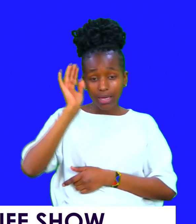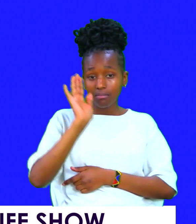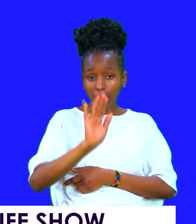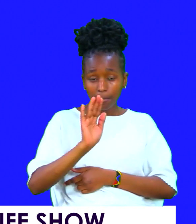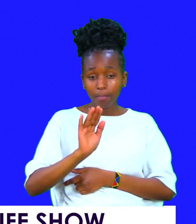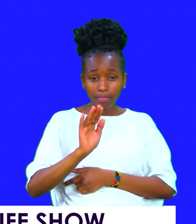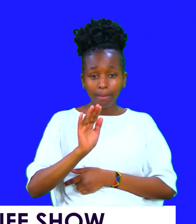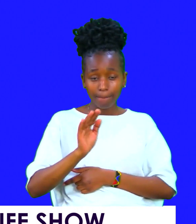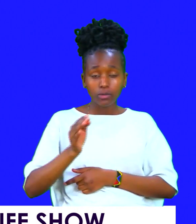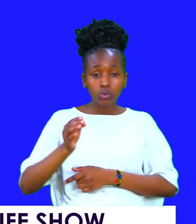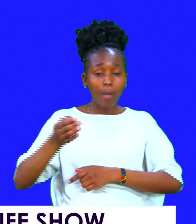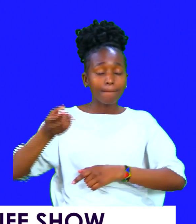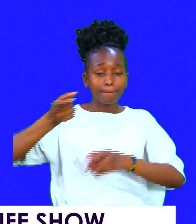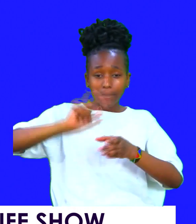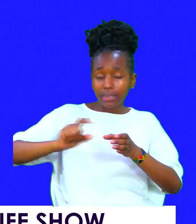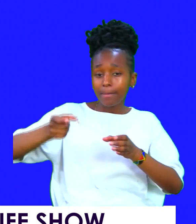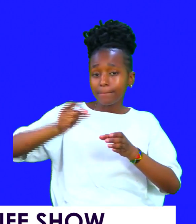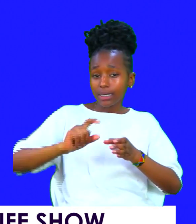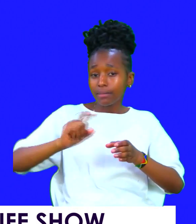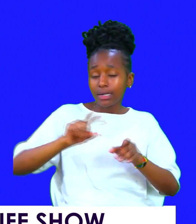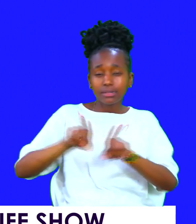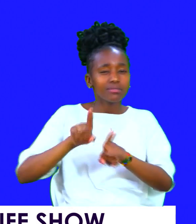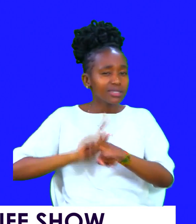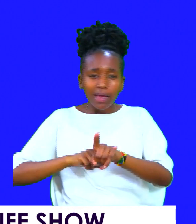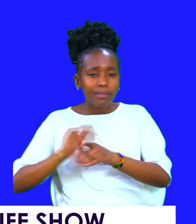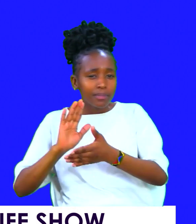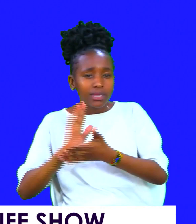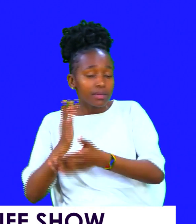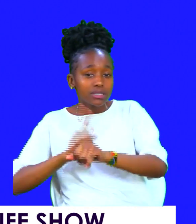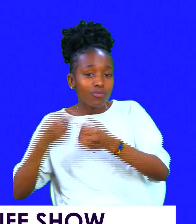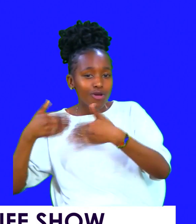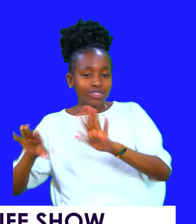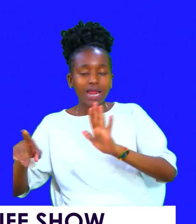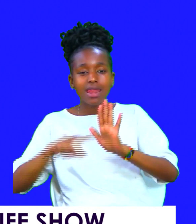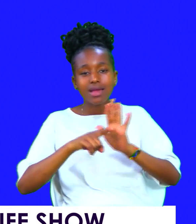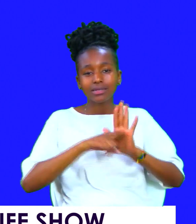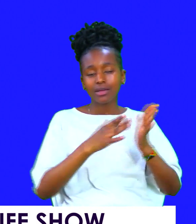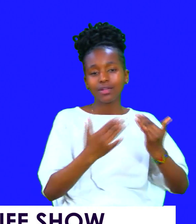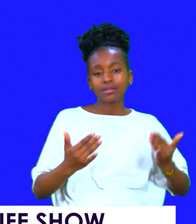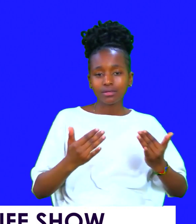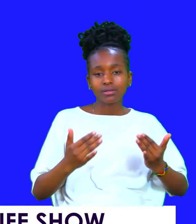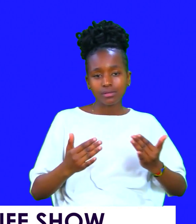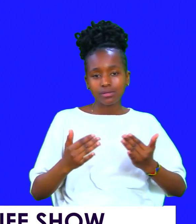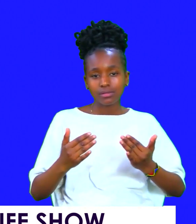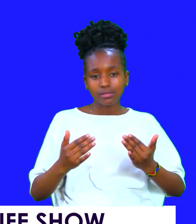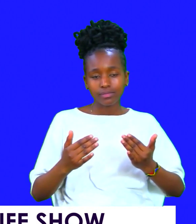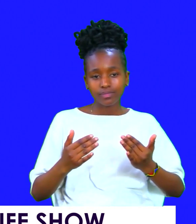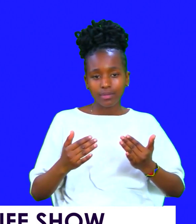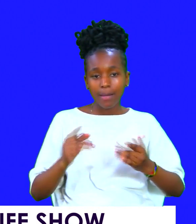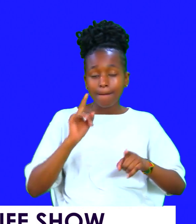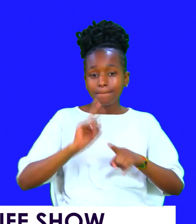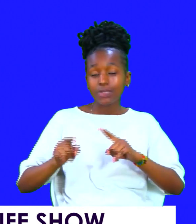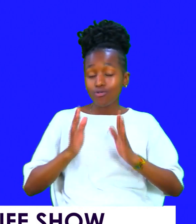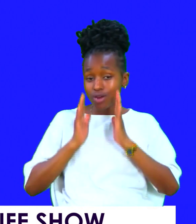take stock of any negativity and saying, no, I'm focusing on